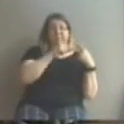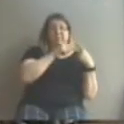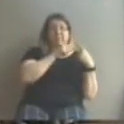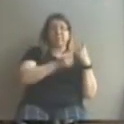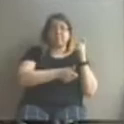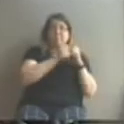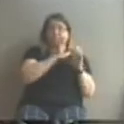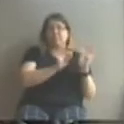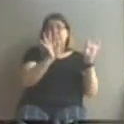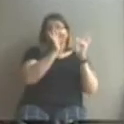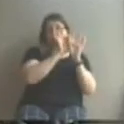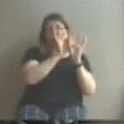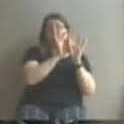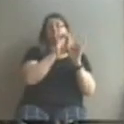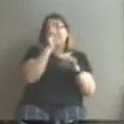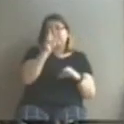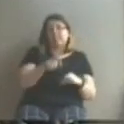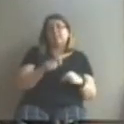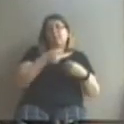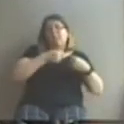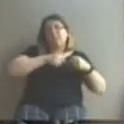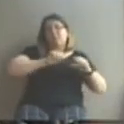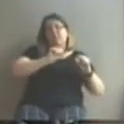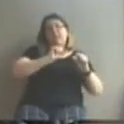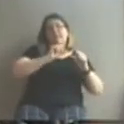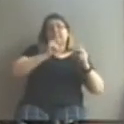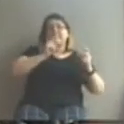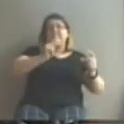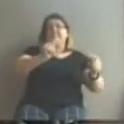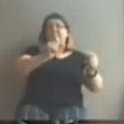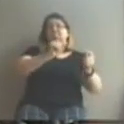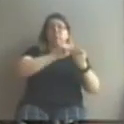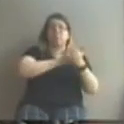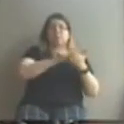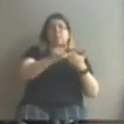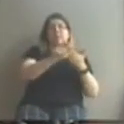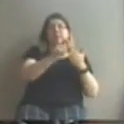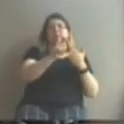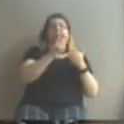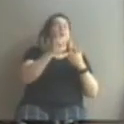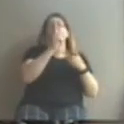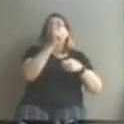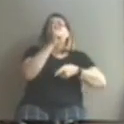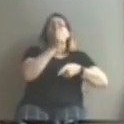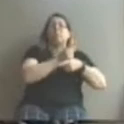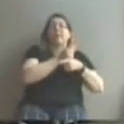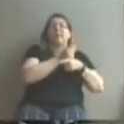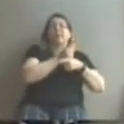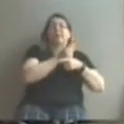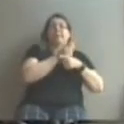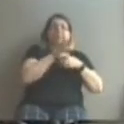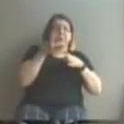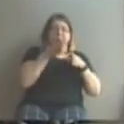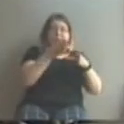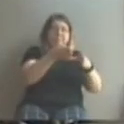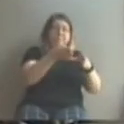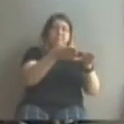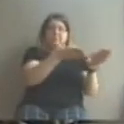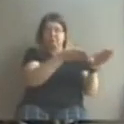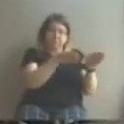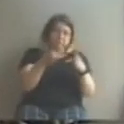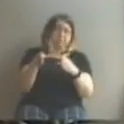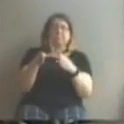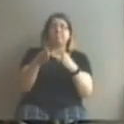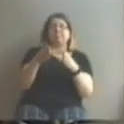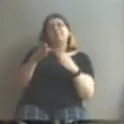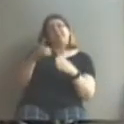most important thing is we have to try to immediately begin righting the ship. This is one of those tactics to immediately right the